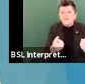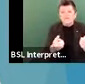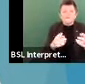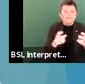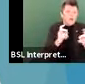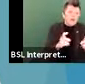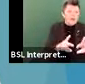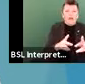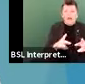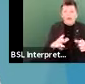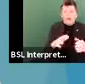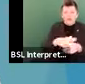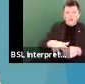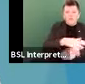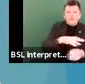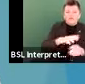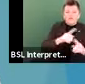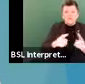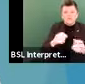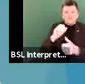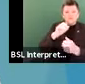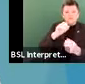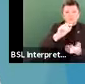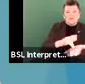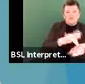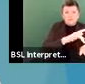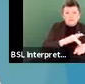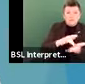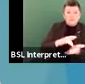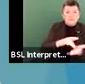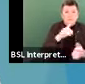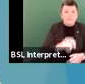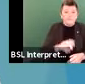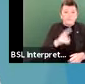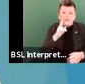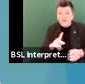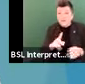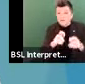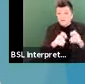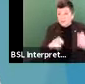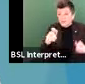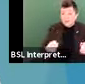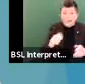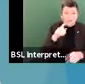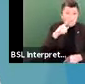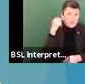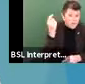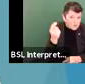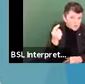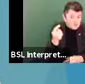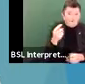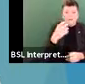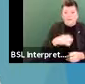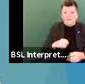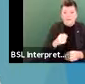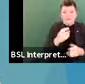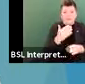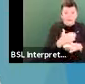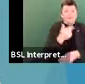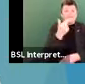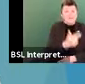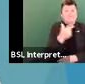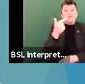that lucky people in Paris need 77 years of work